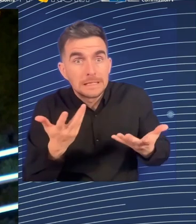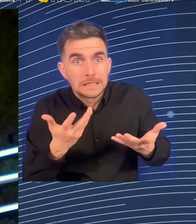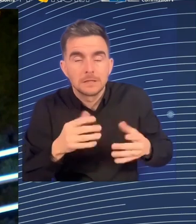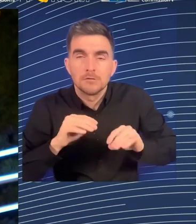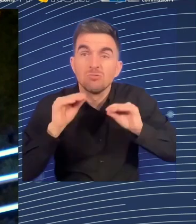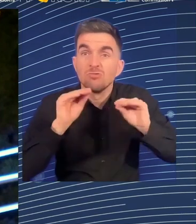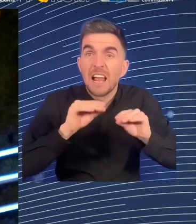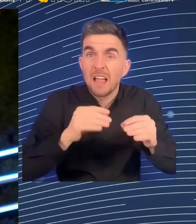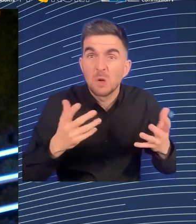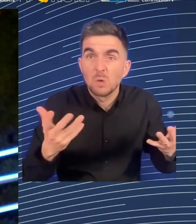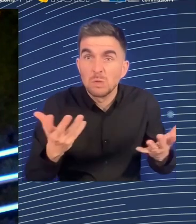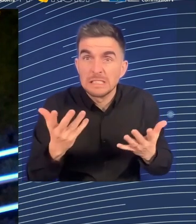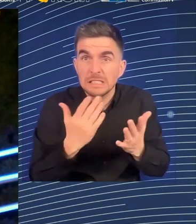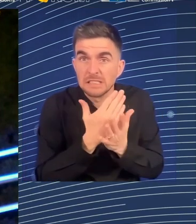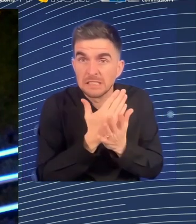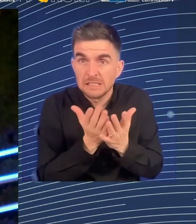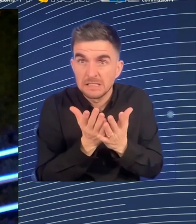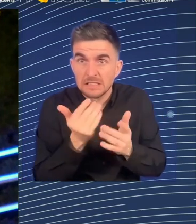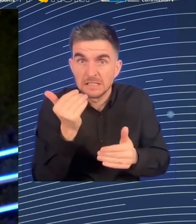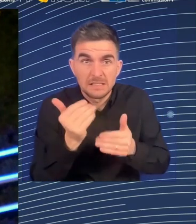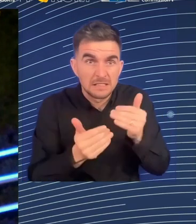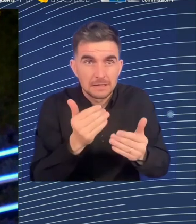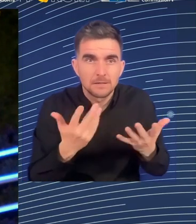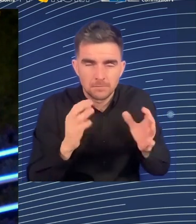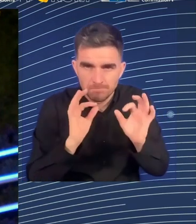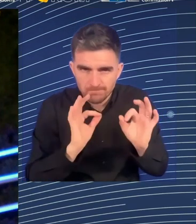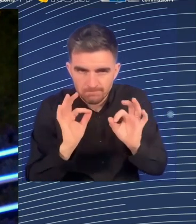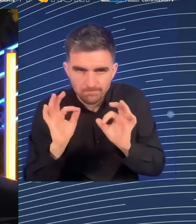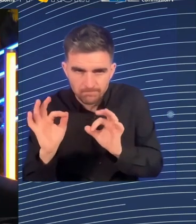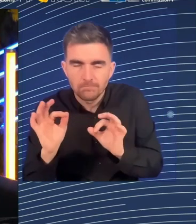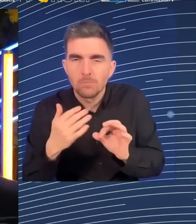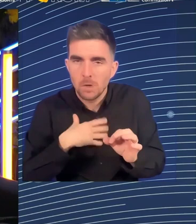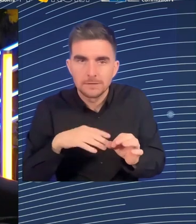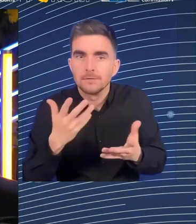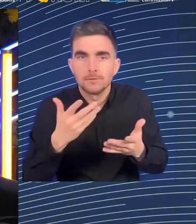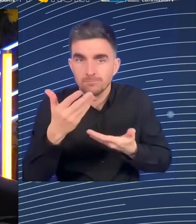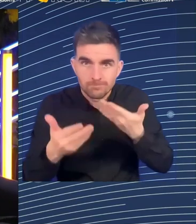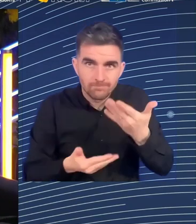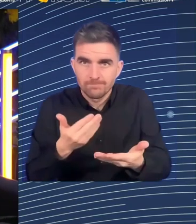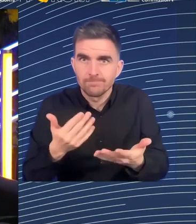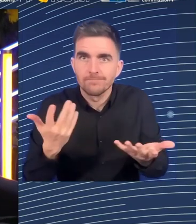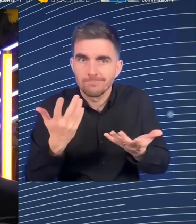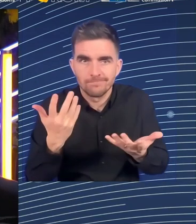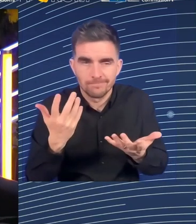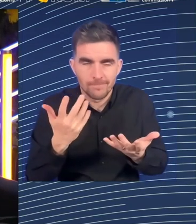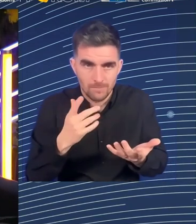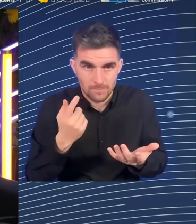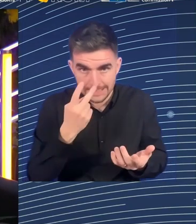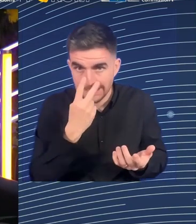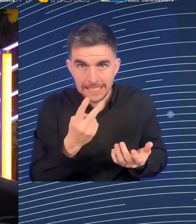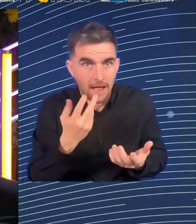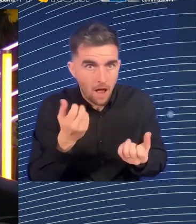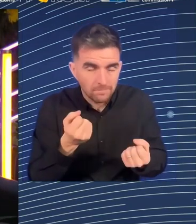may find yourself in a situation that skill shortages will be coming from specific sectors and occupations that